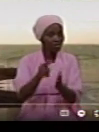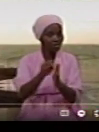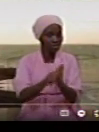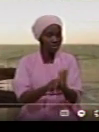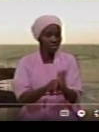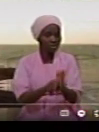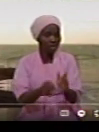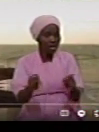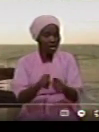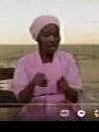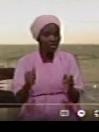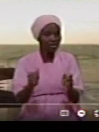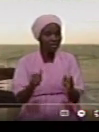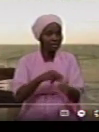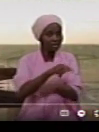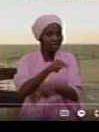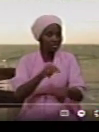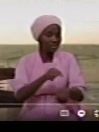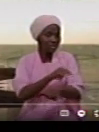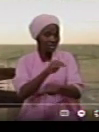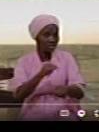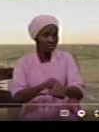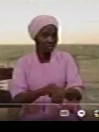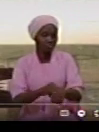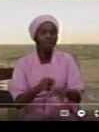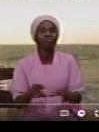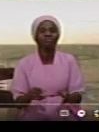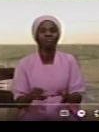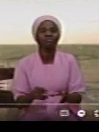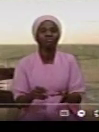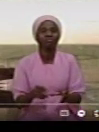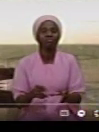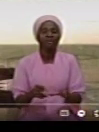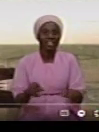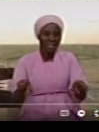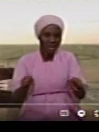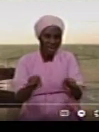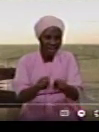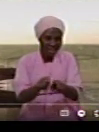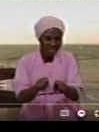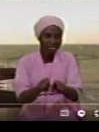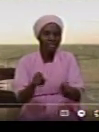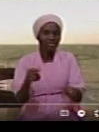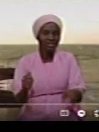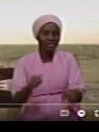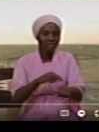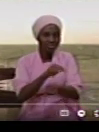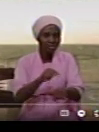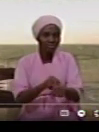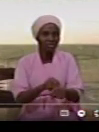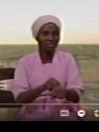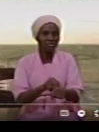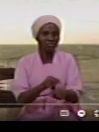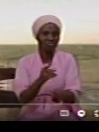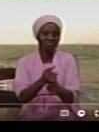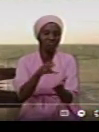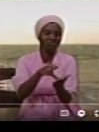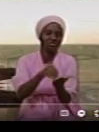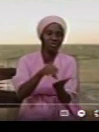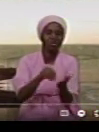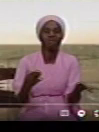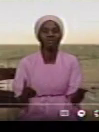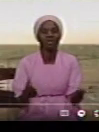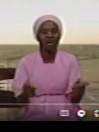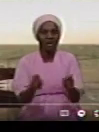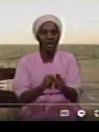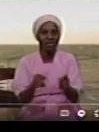nation, like a nation. This copycat. As a nation that did righteousness